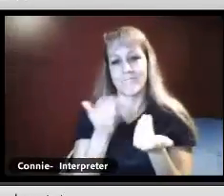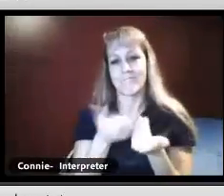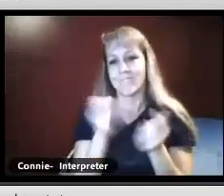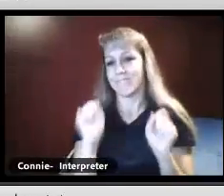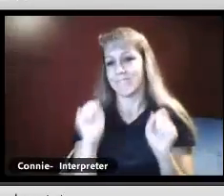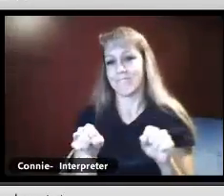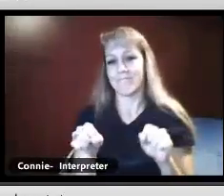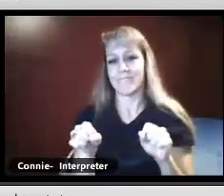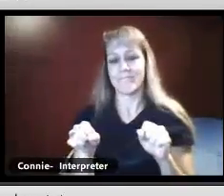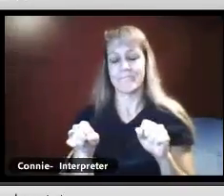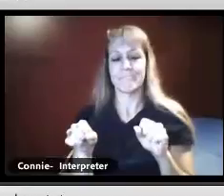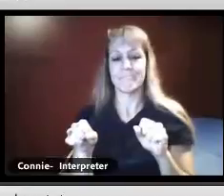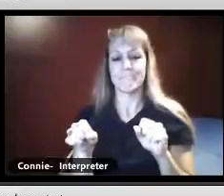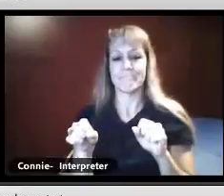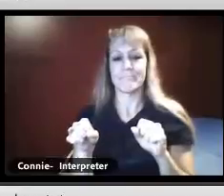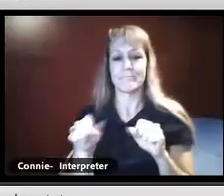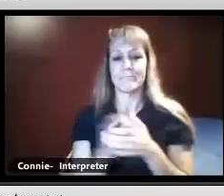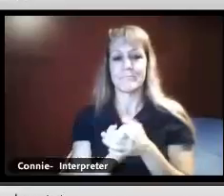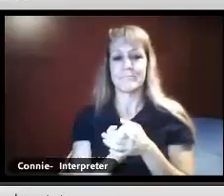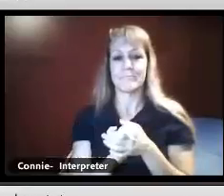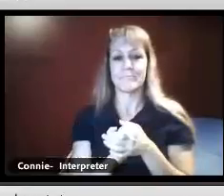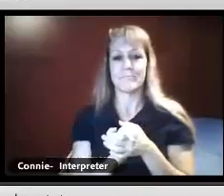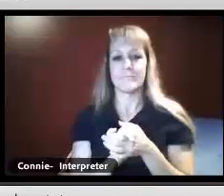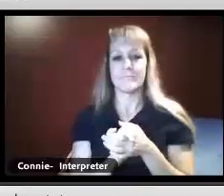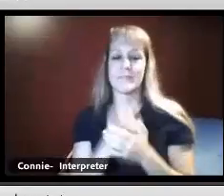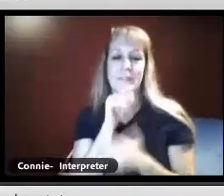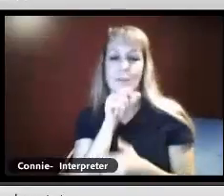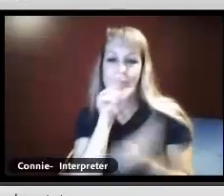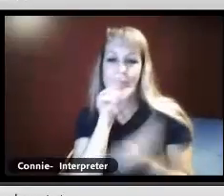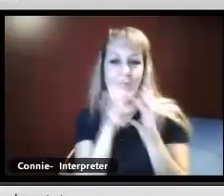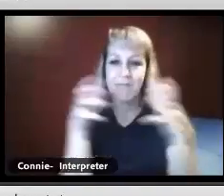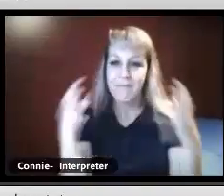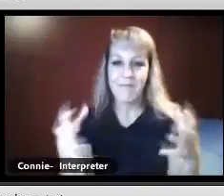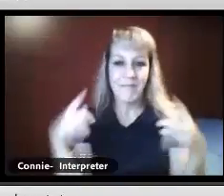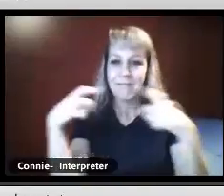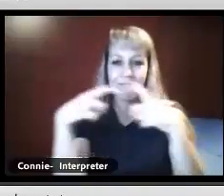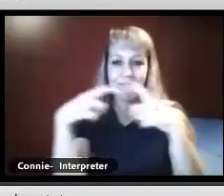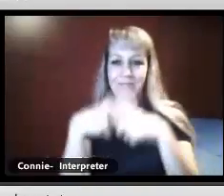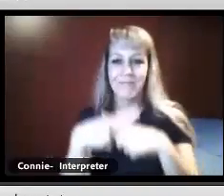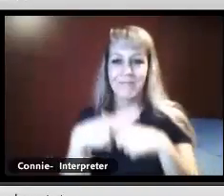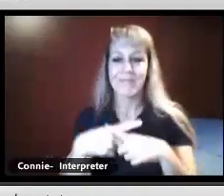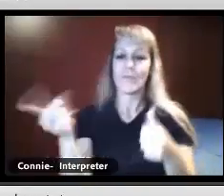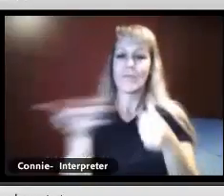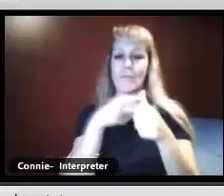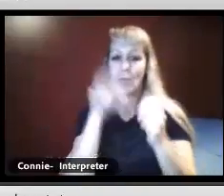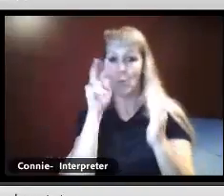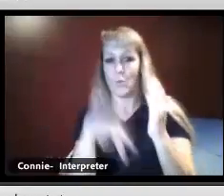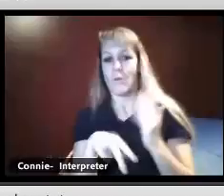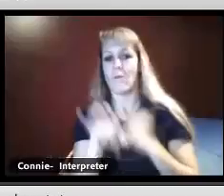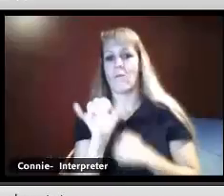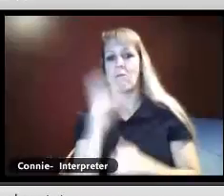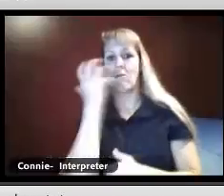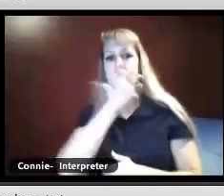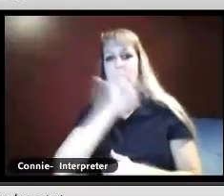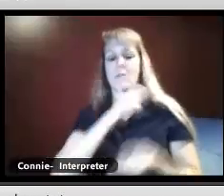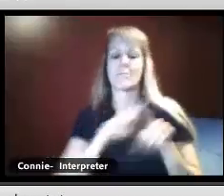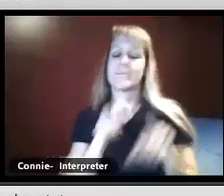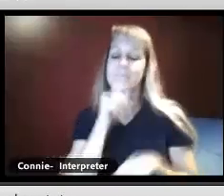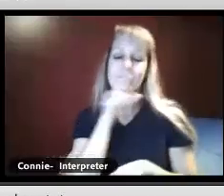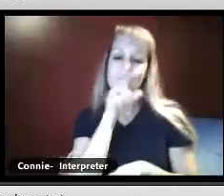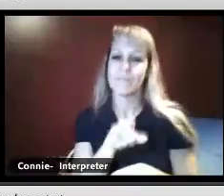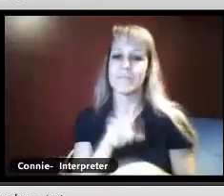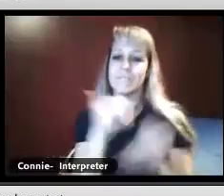is less than you may expect given one's initial view of that page. Whenever I